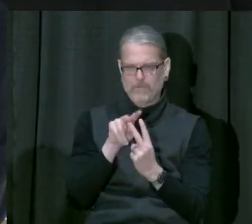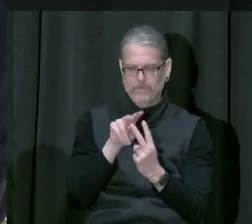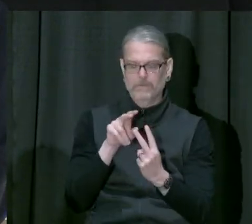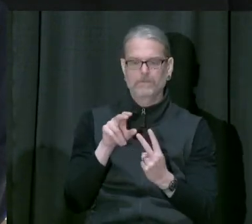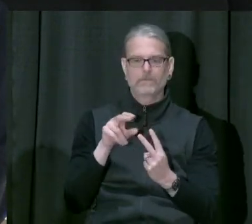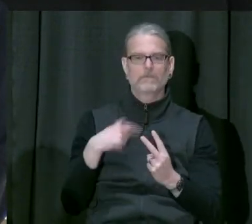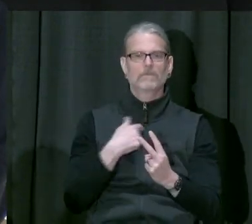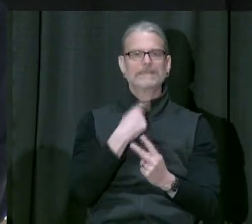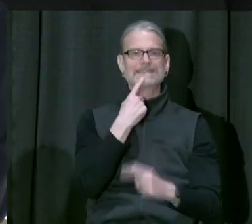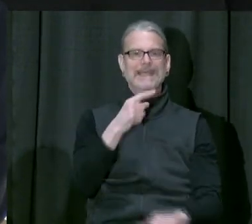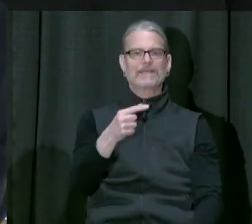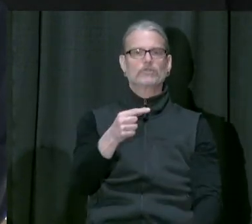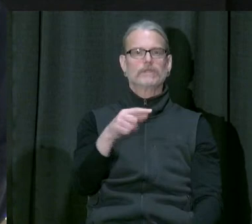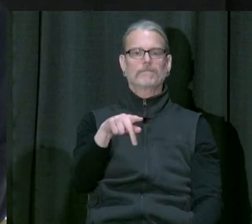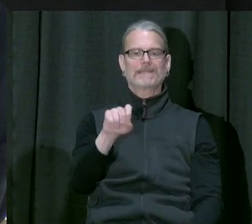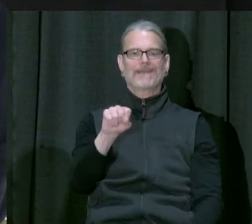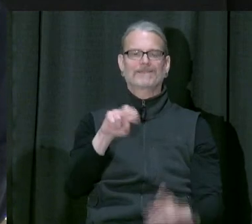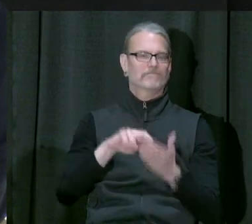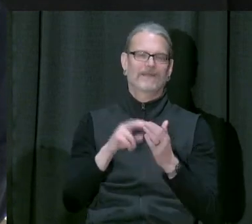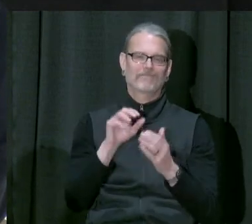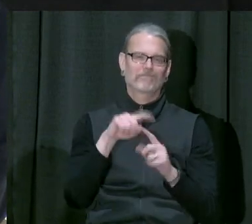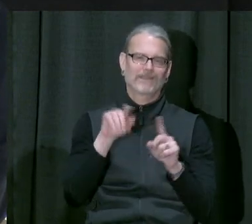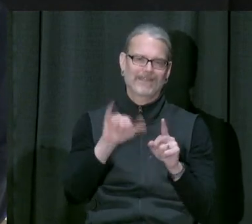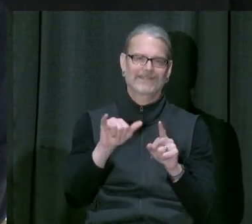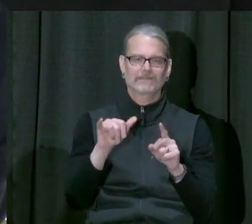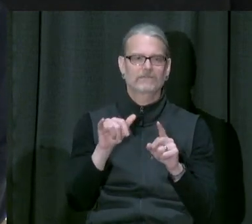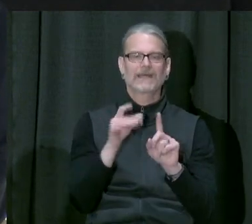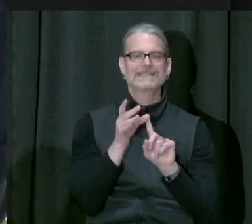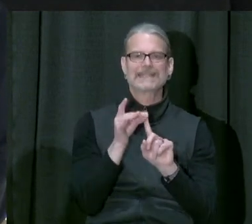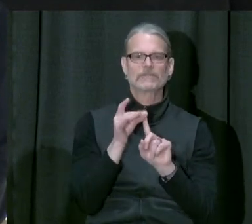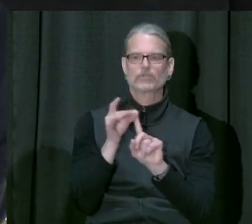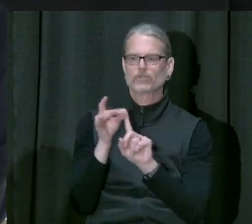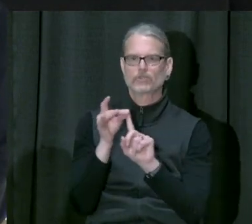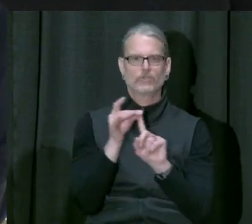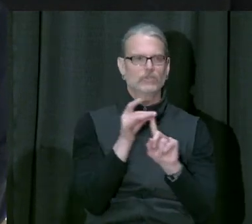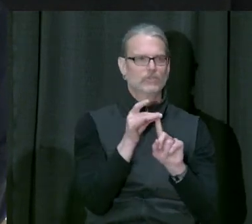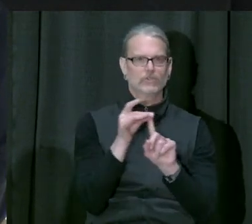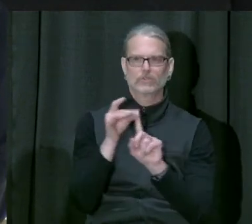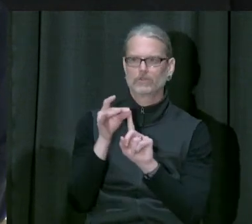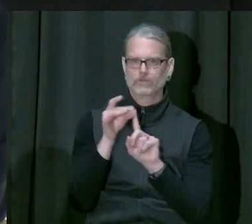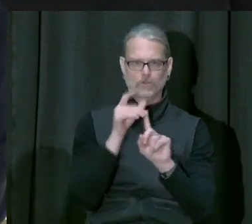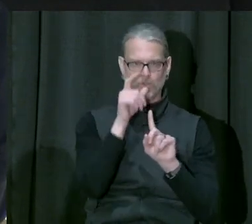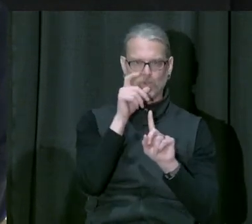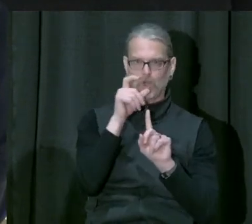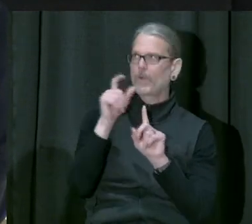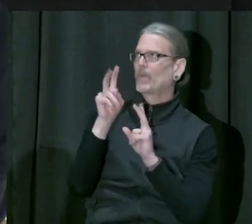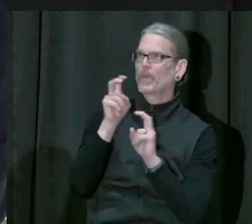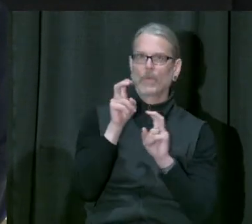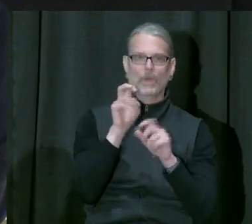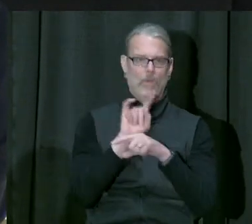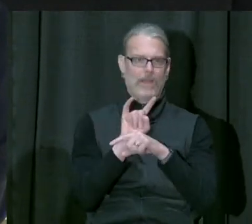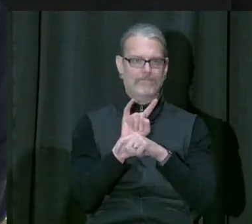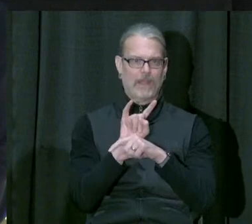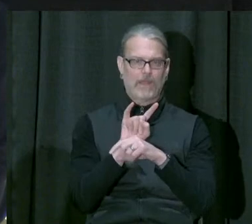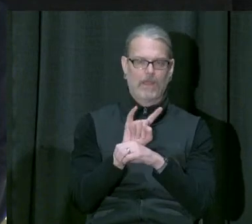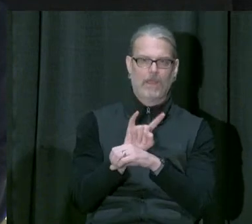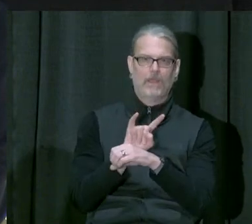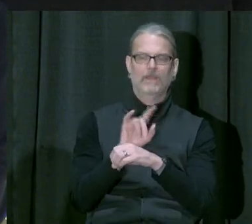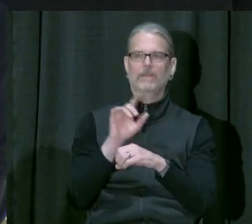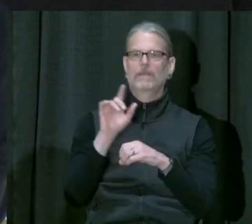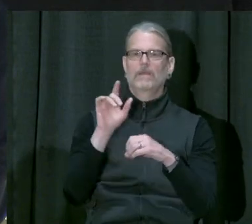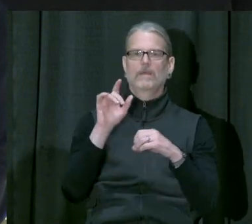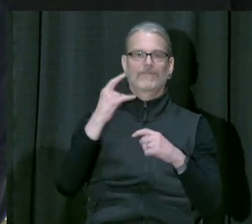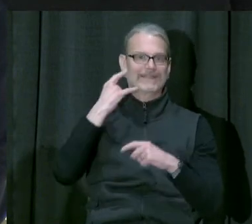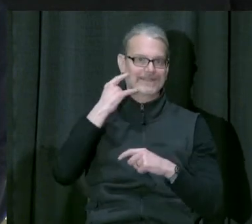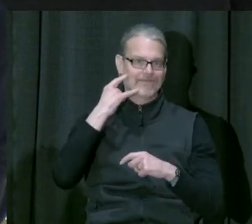talk about GPS, but it's really a combination of sensors that are picking up positions, a little bit of Wi-Fi, and the cell phone